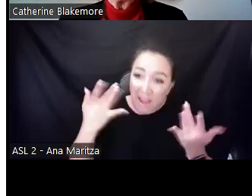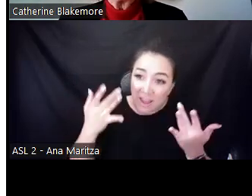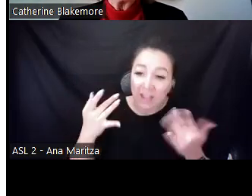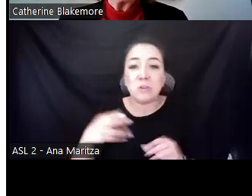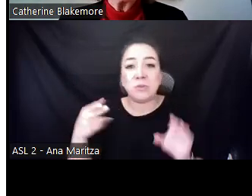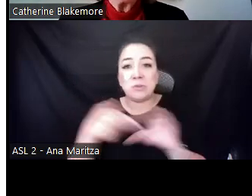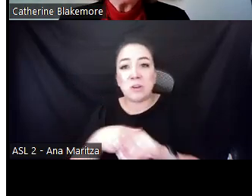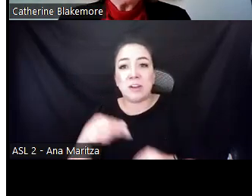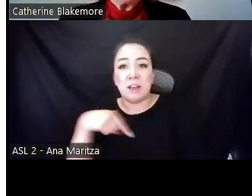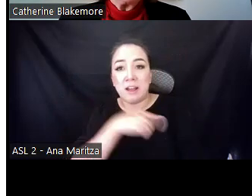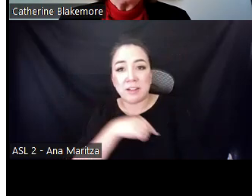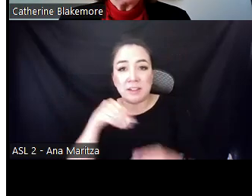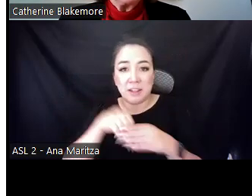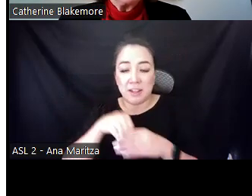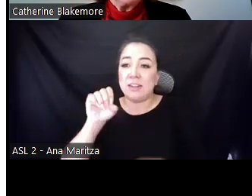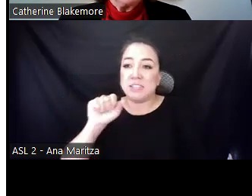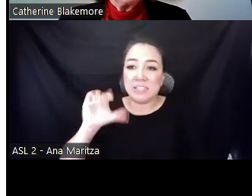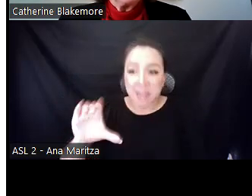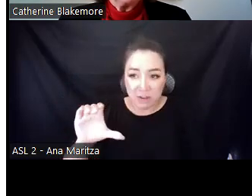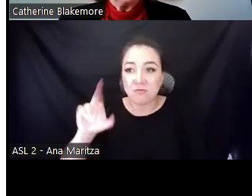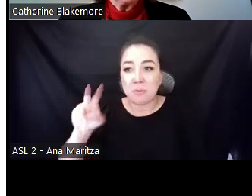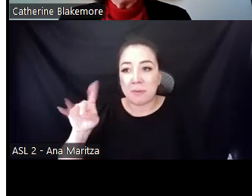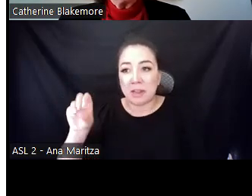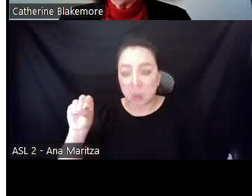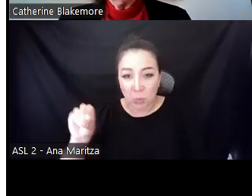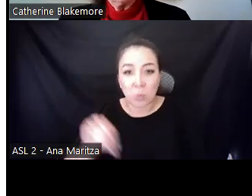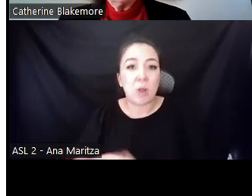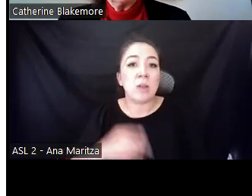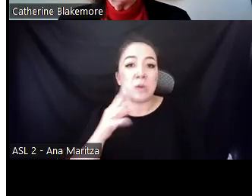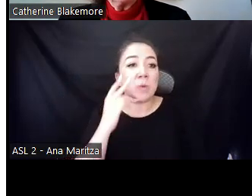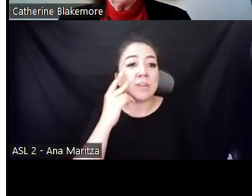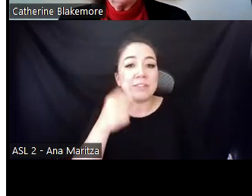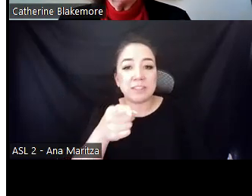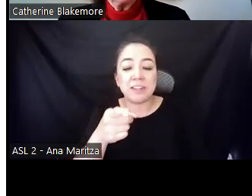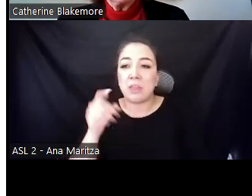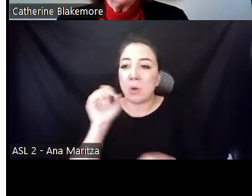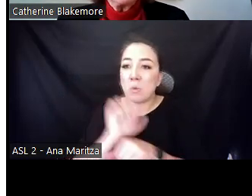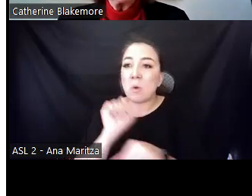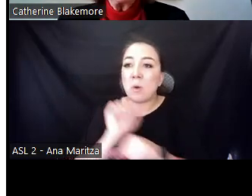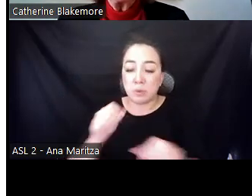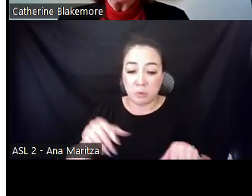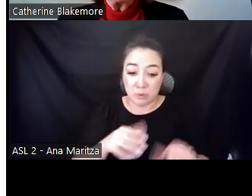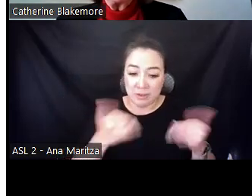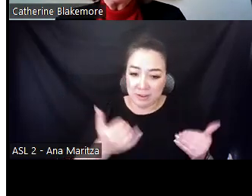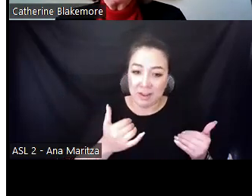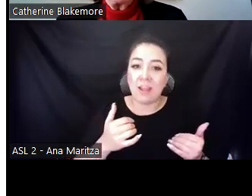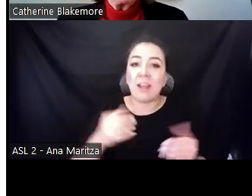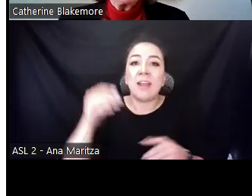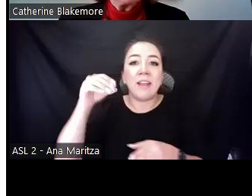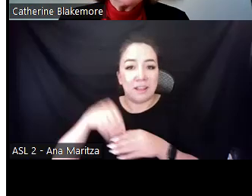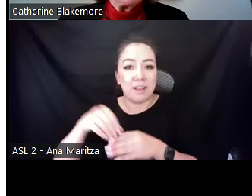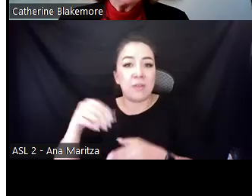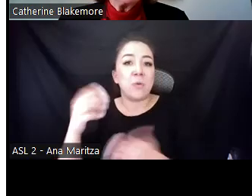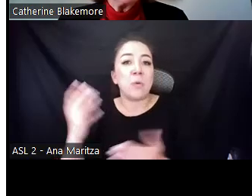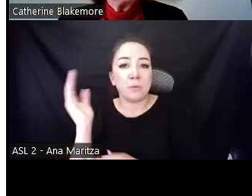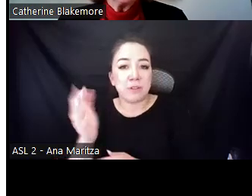in Sacramento. And you'll see, I think, the work that we're going to do today reflected in what we are